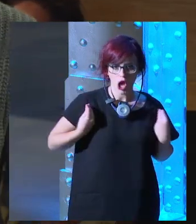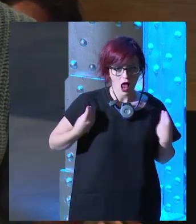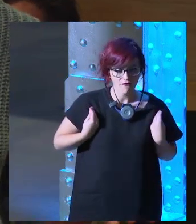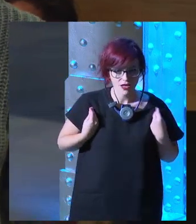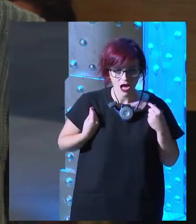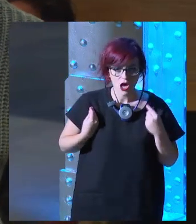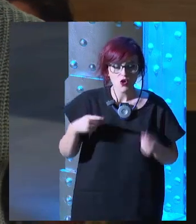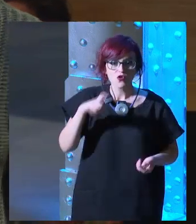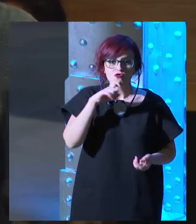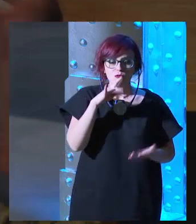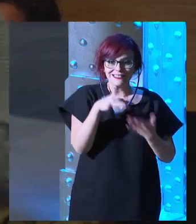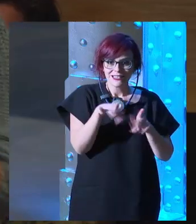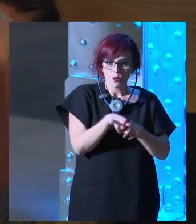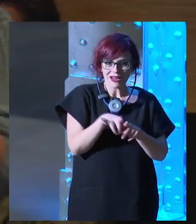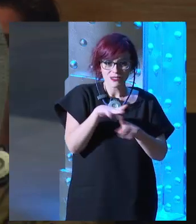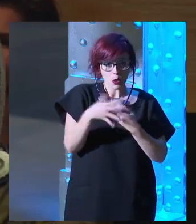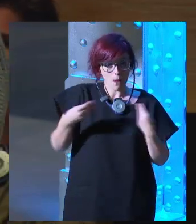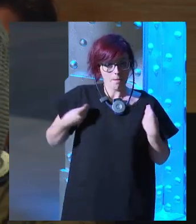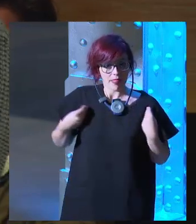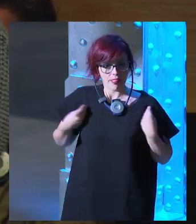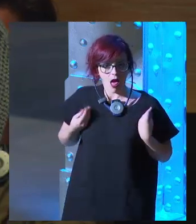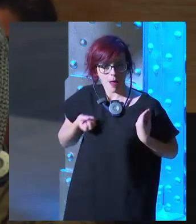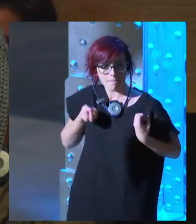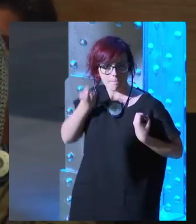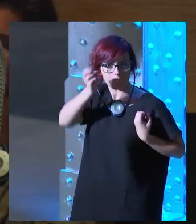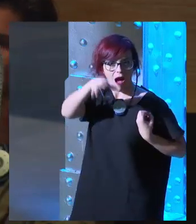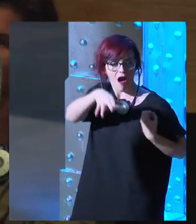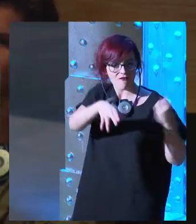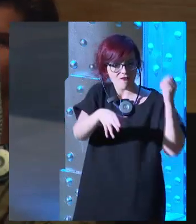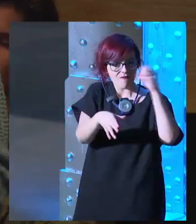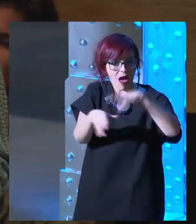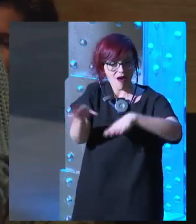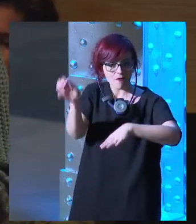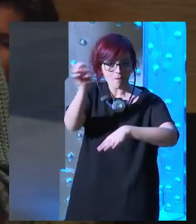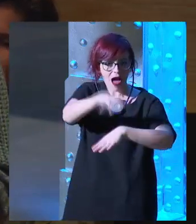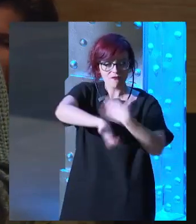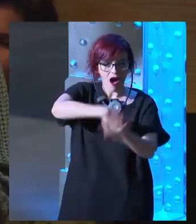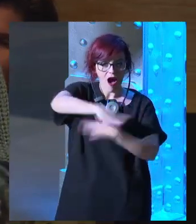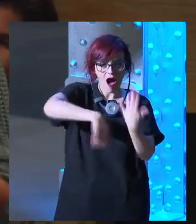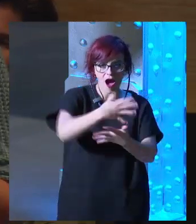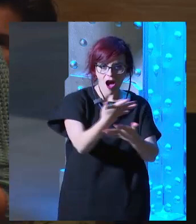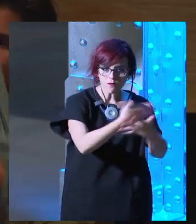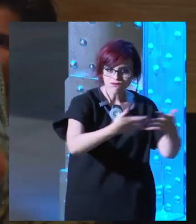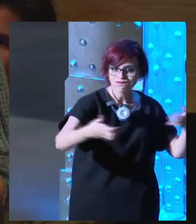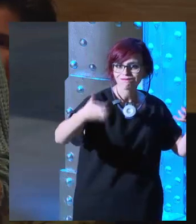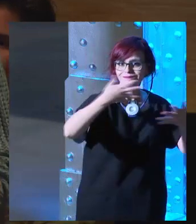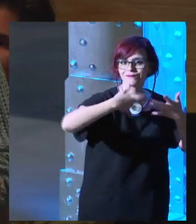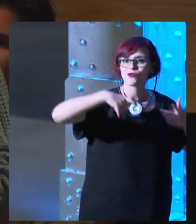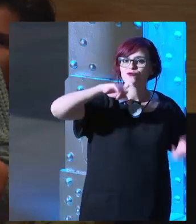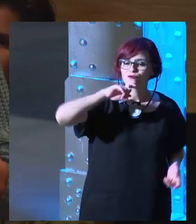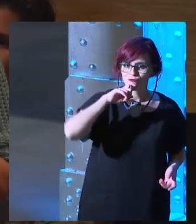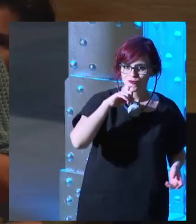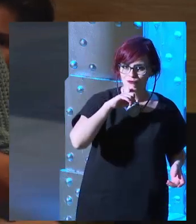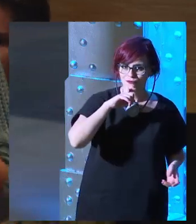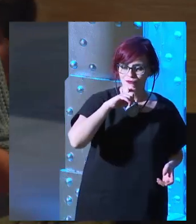things from life, your life, and then transforming it into text? Okay. And especially, how do you deal with, if you have